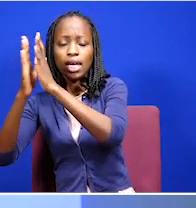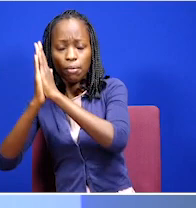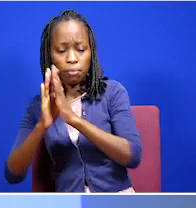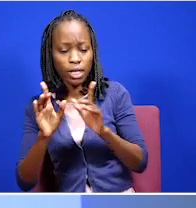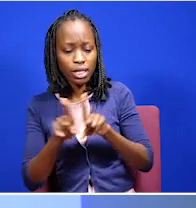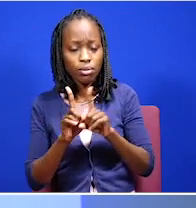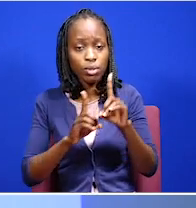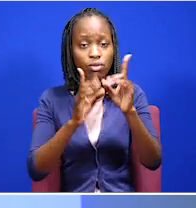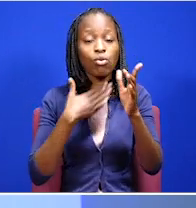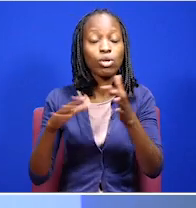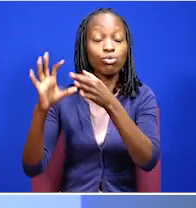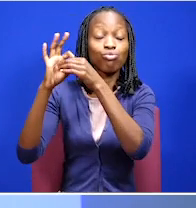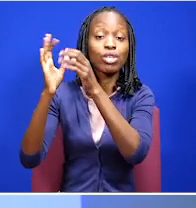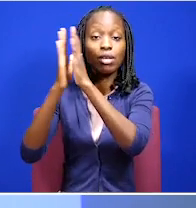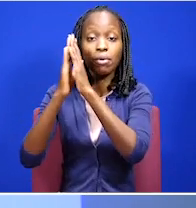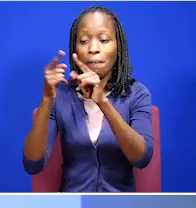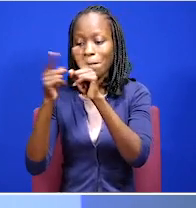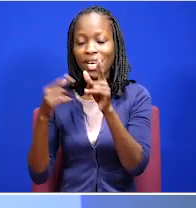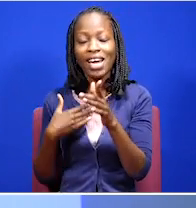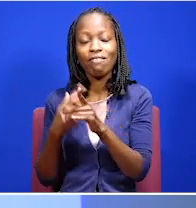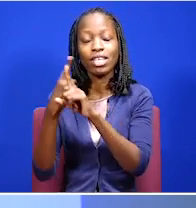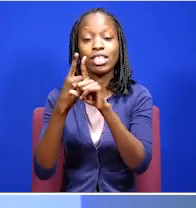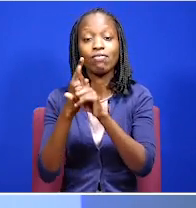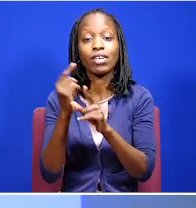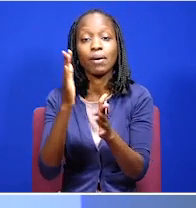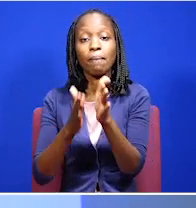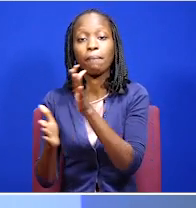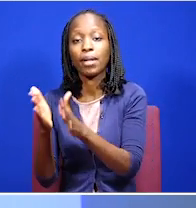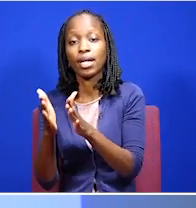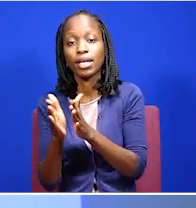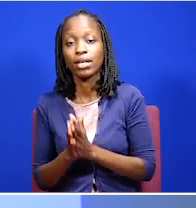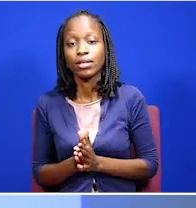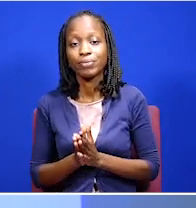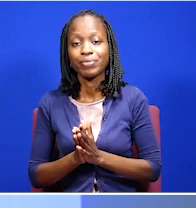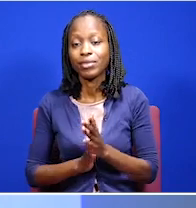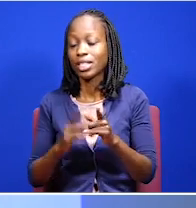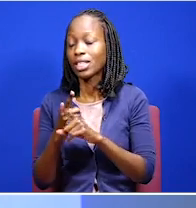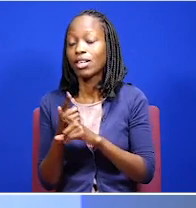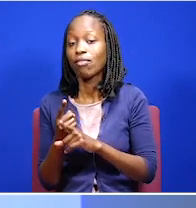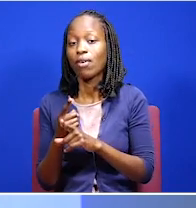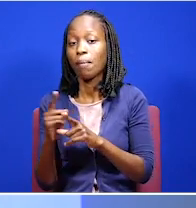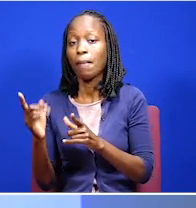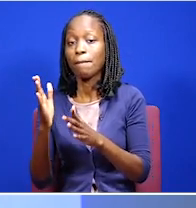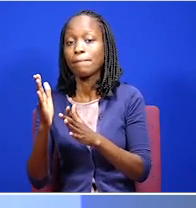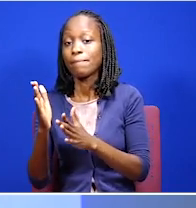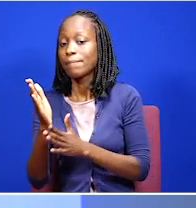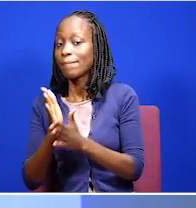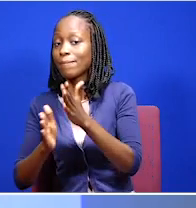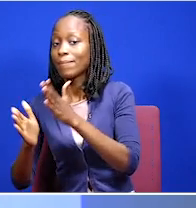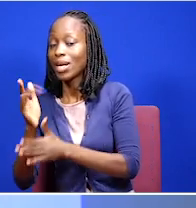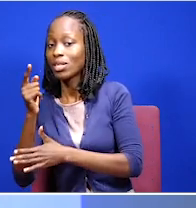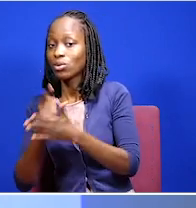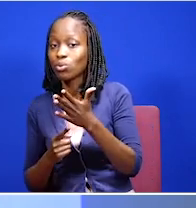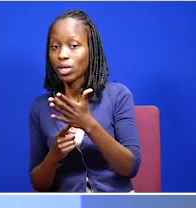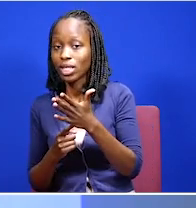in prayer, yes. The disciples wanted to connect in prayer, yes, but they had plan B. They had plan B. The plan B